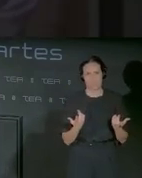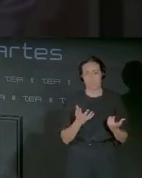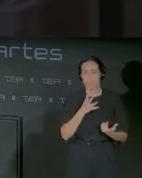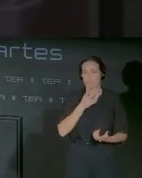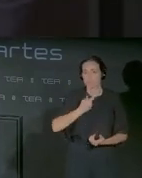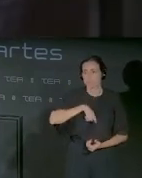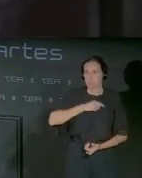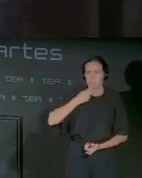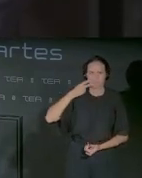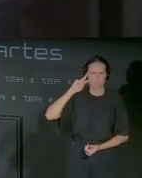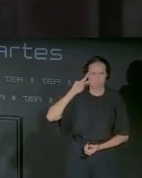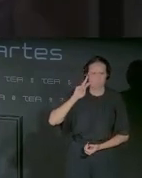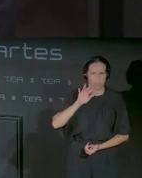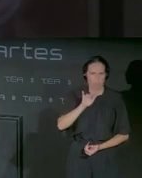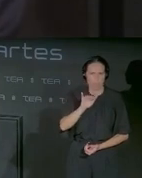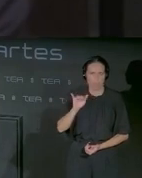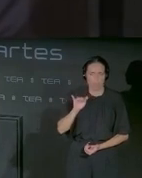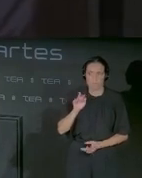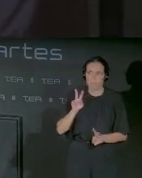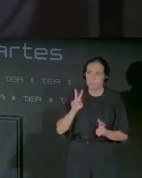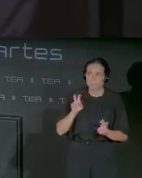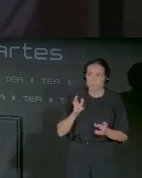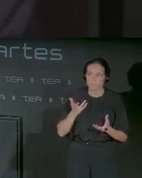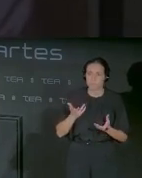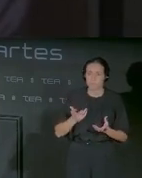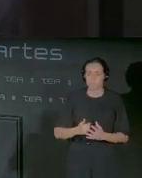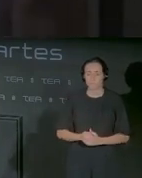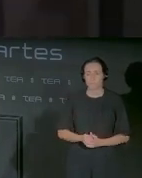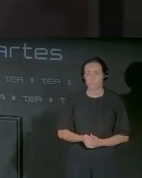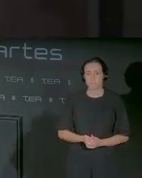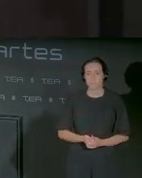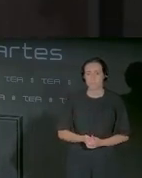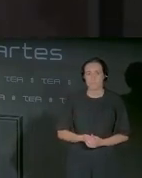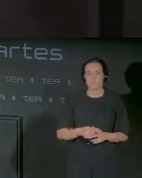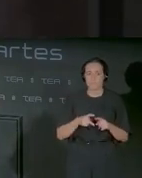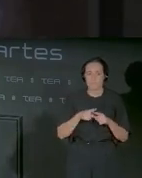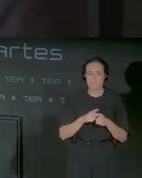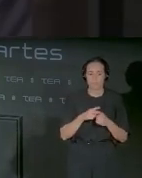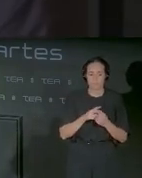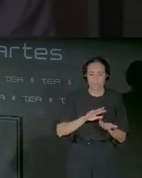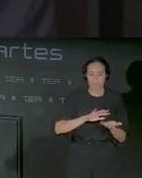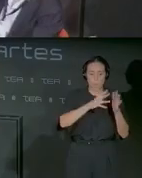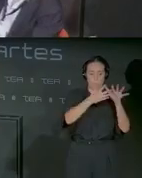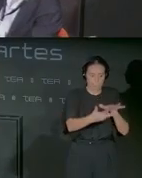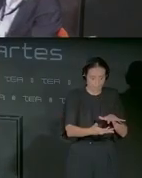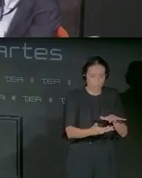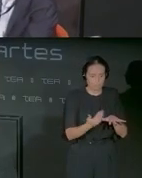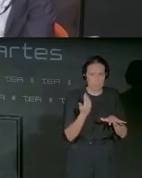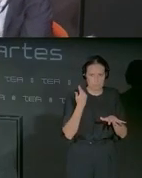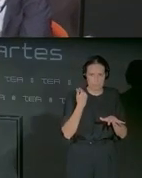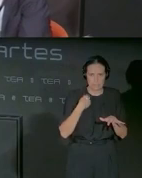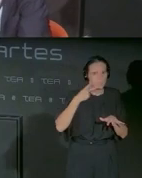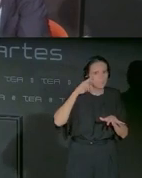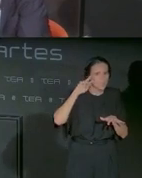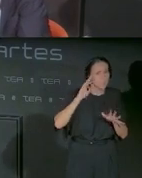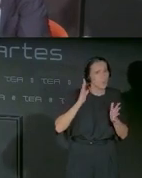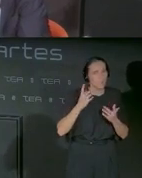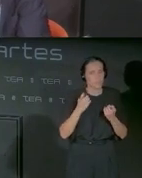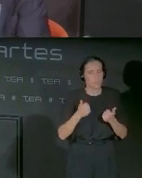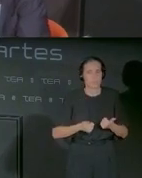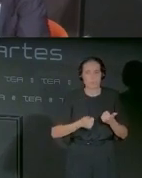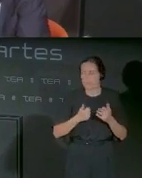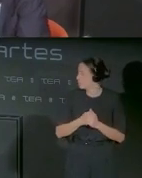of promotion and to marketing at the European level. So that's my point of view. I just wanted to add that when